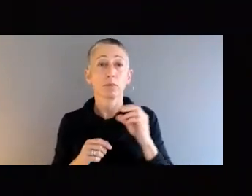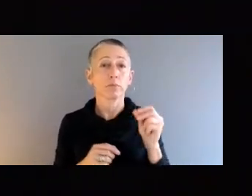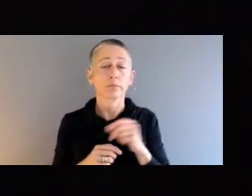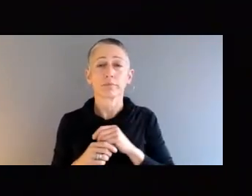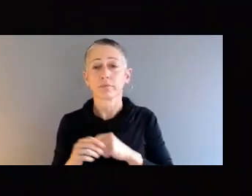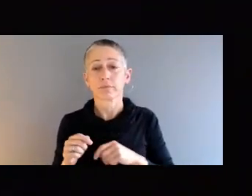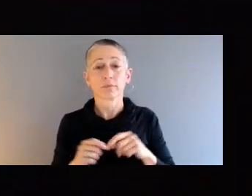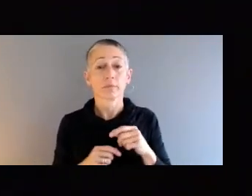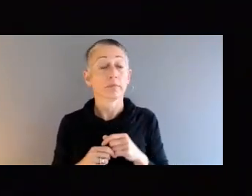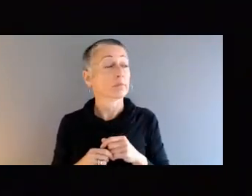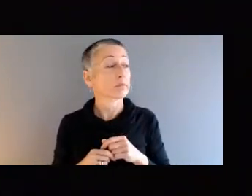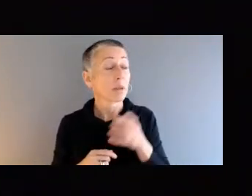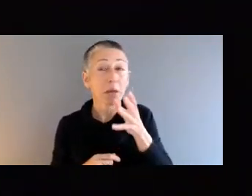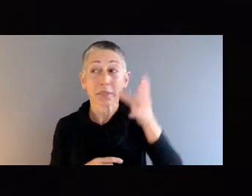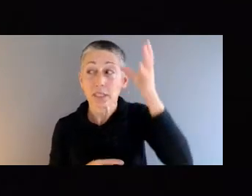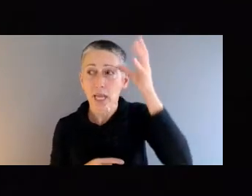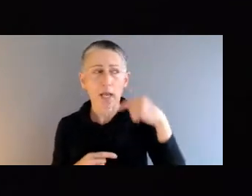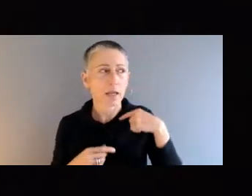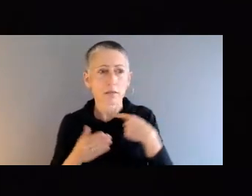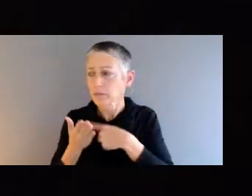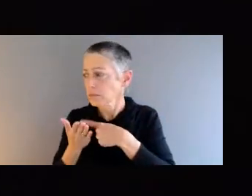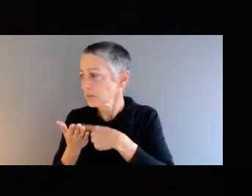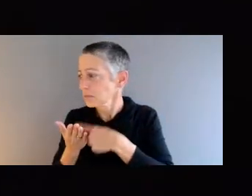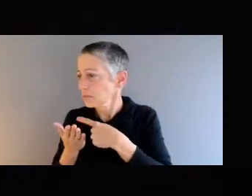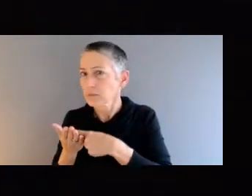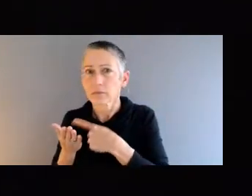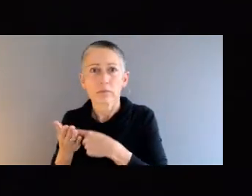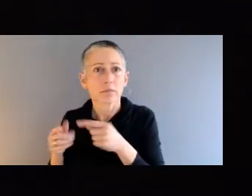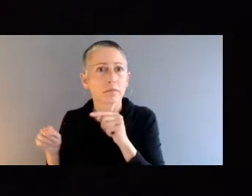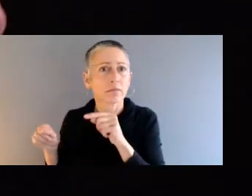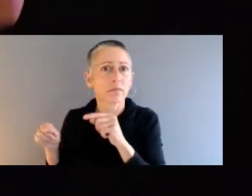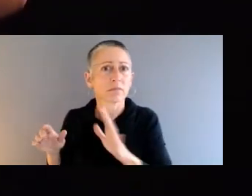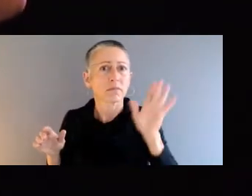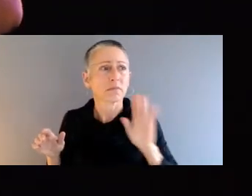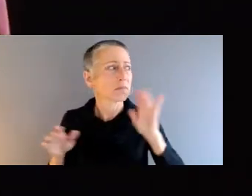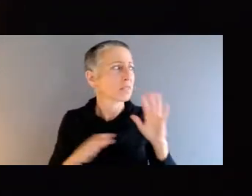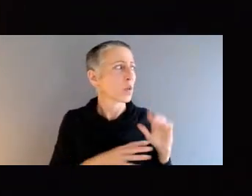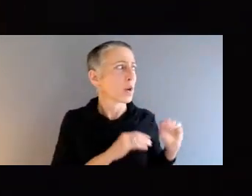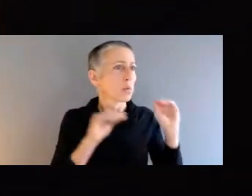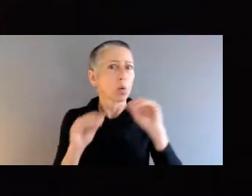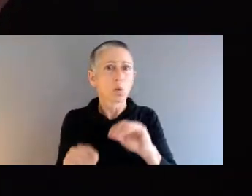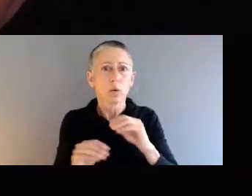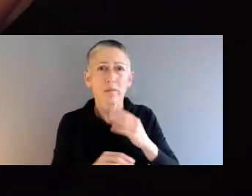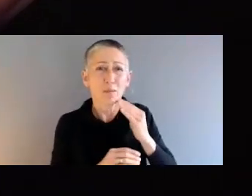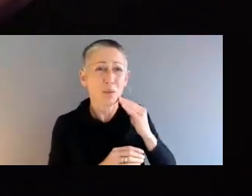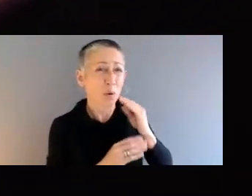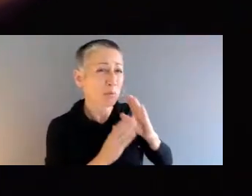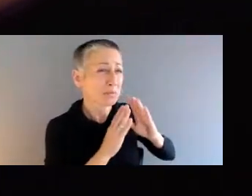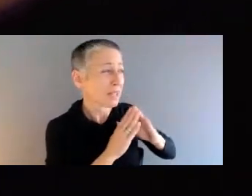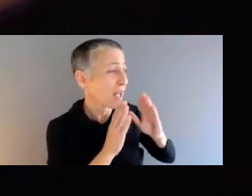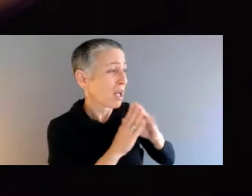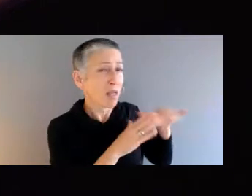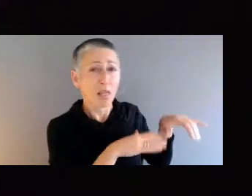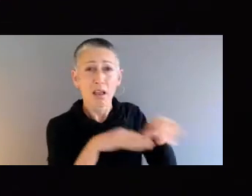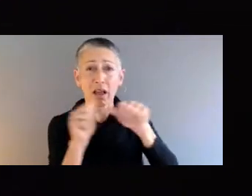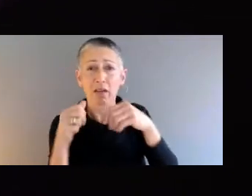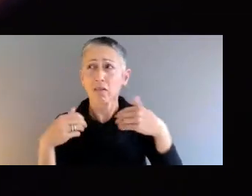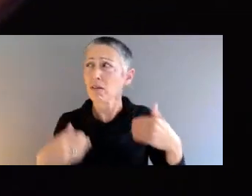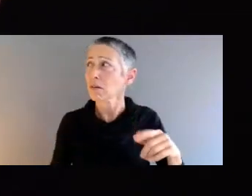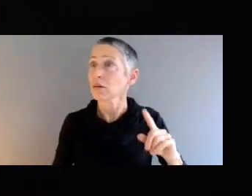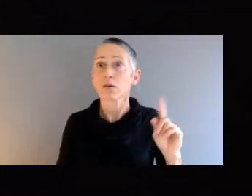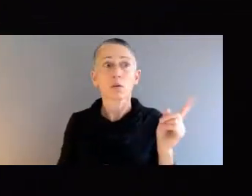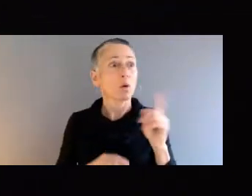Mom and Dad are talking about moving, packing up and leaving my hometown. But where will I go